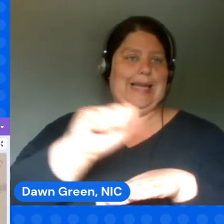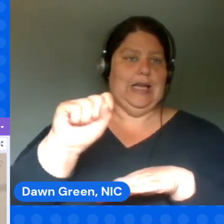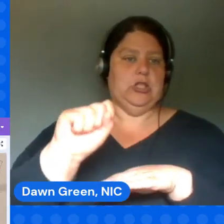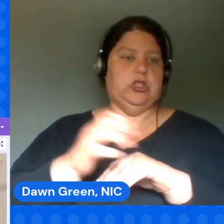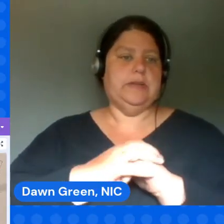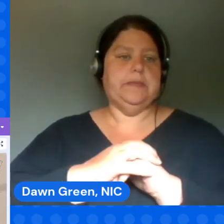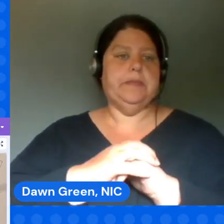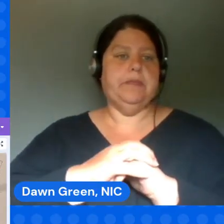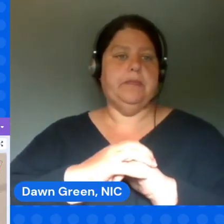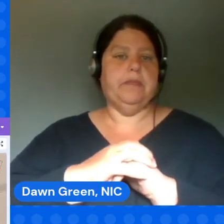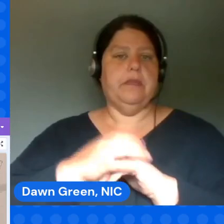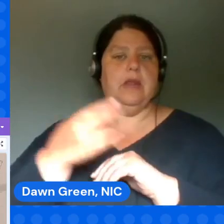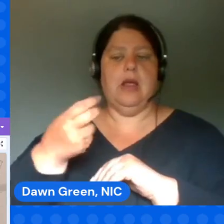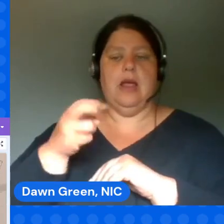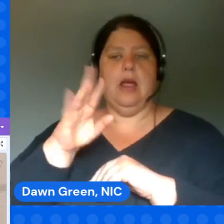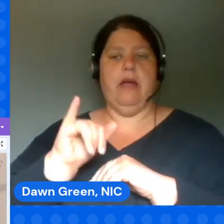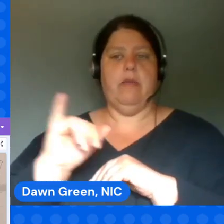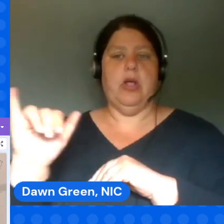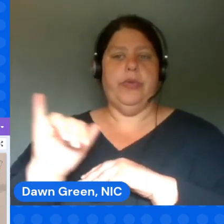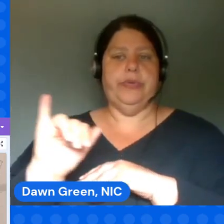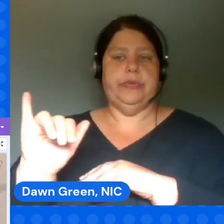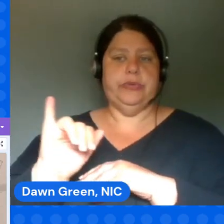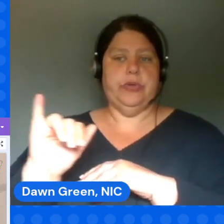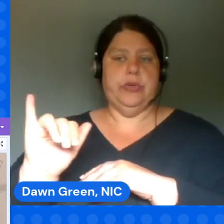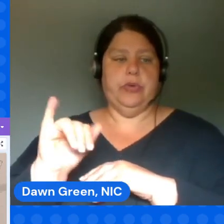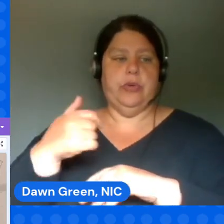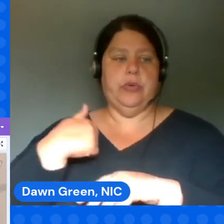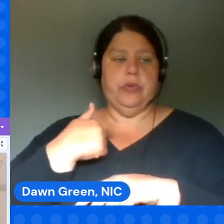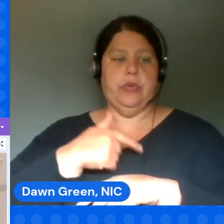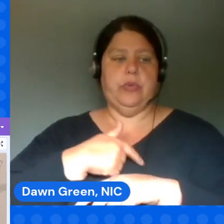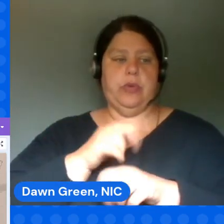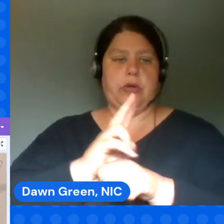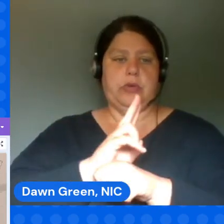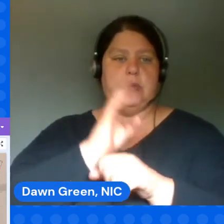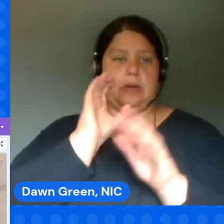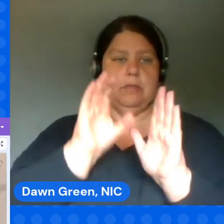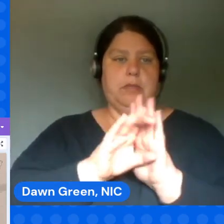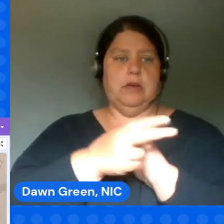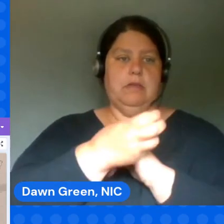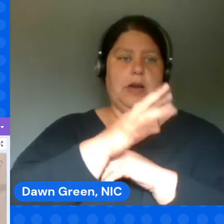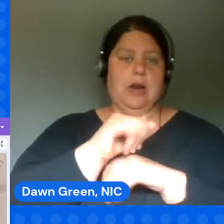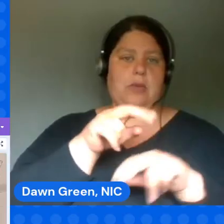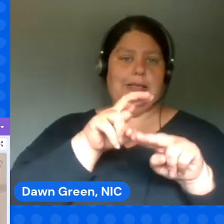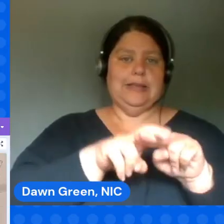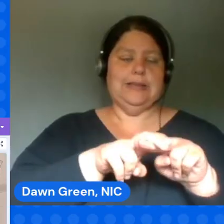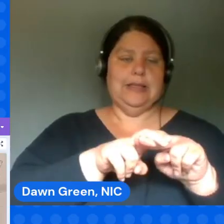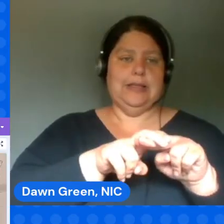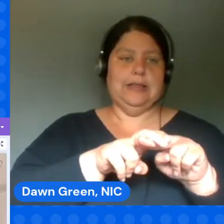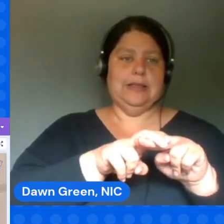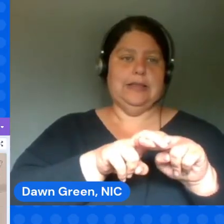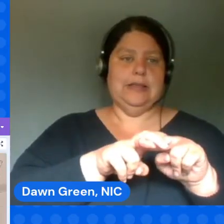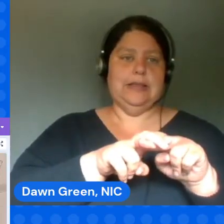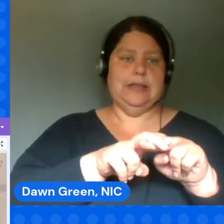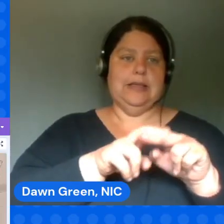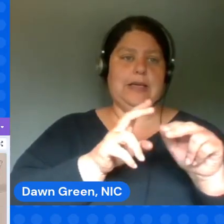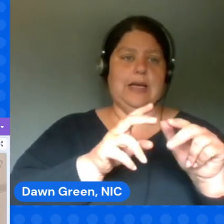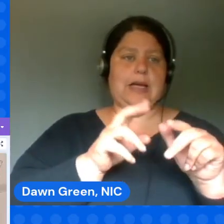Harry also, we took pictures of him sitting in a chair, and then that's where we